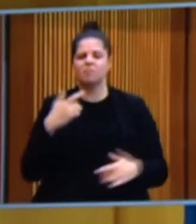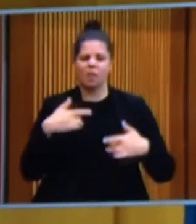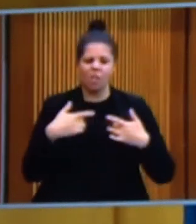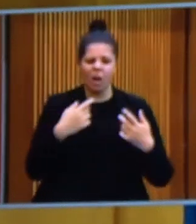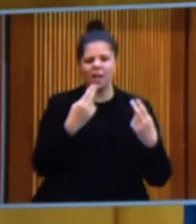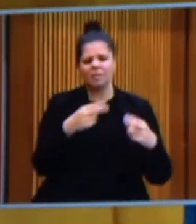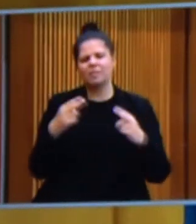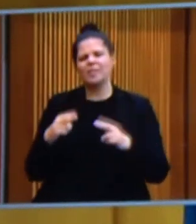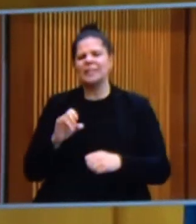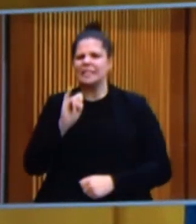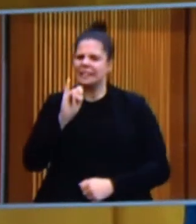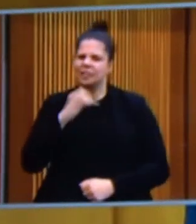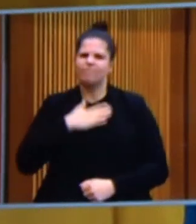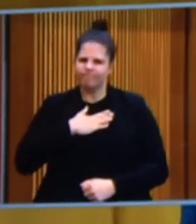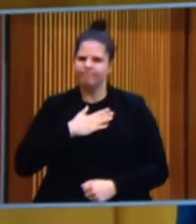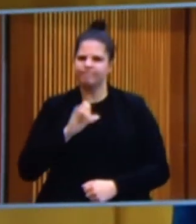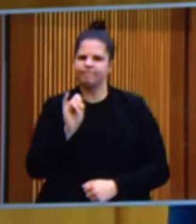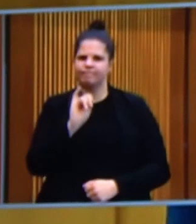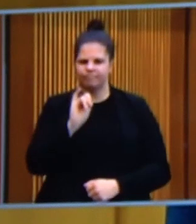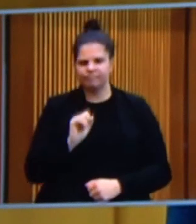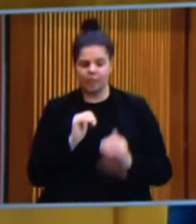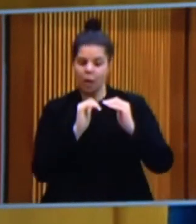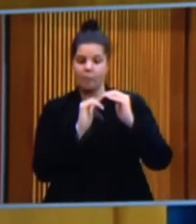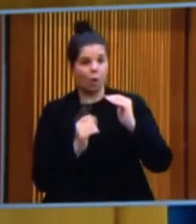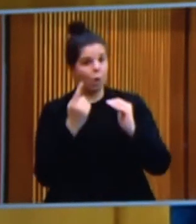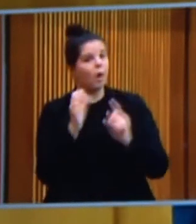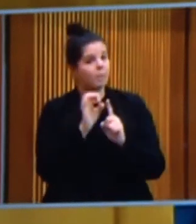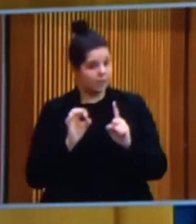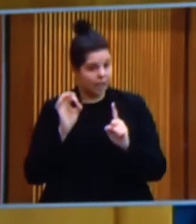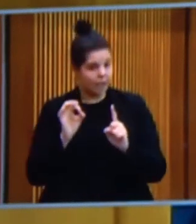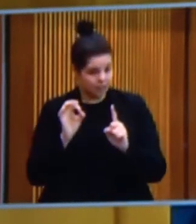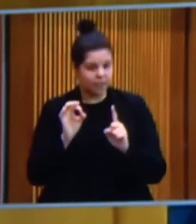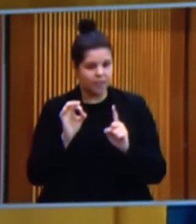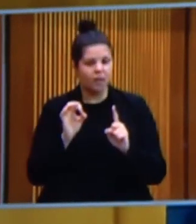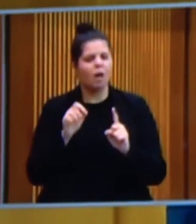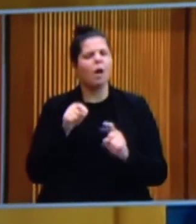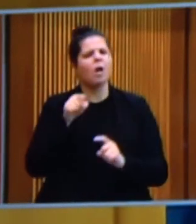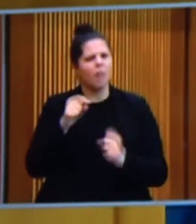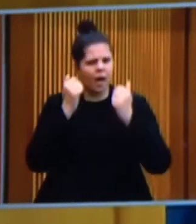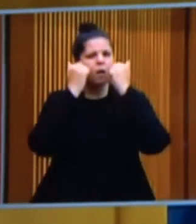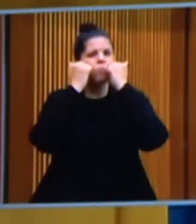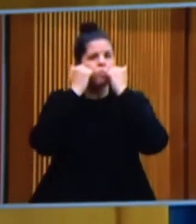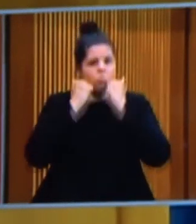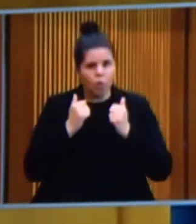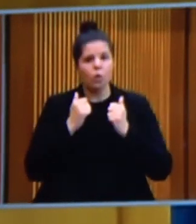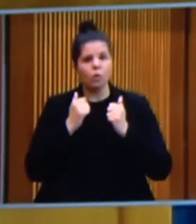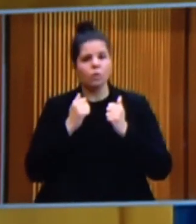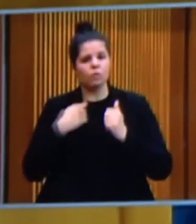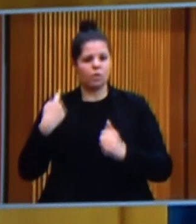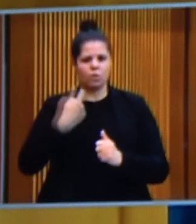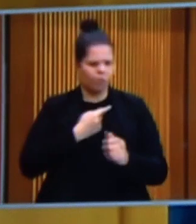each one is an agonising loss, are below 1%, then that is indicative that the testing regime